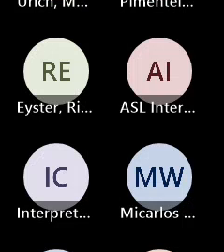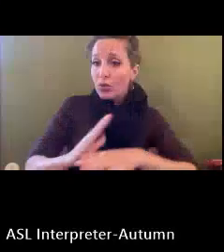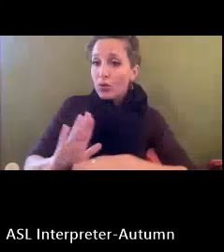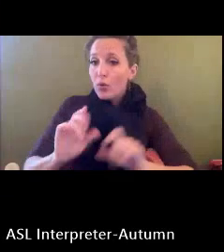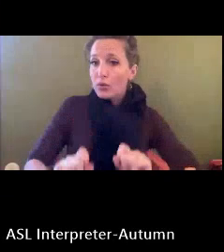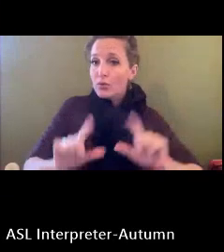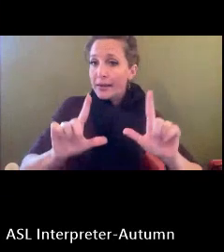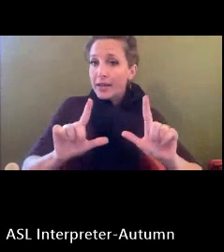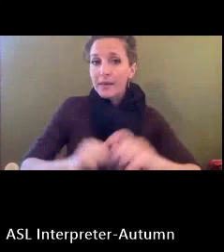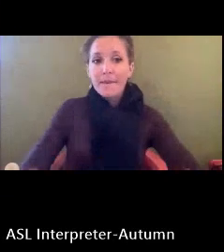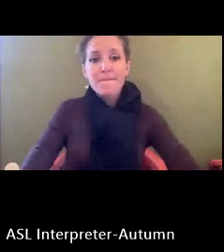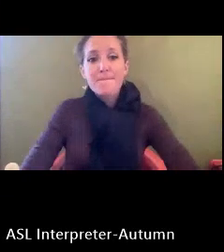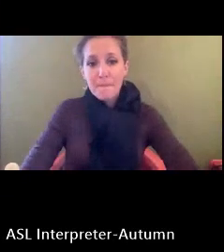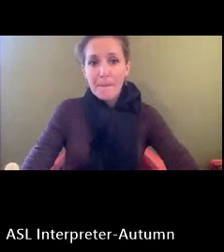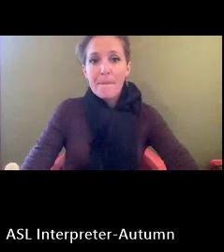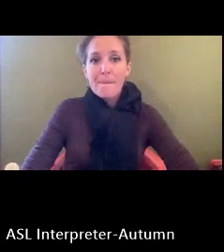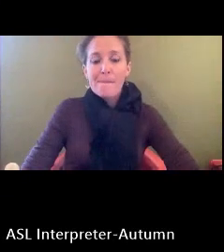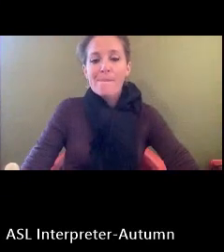be great.